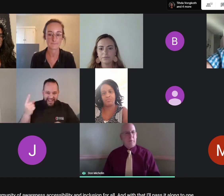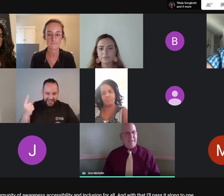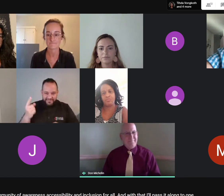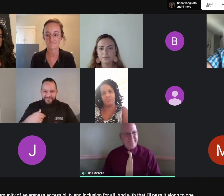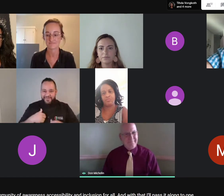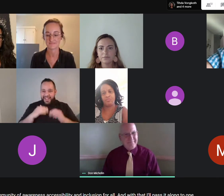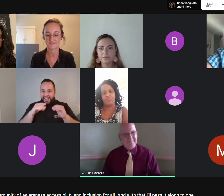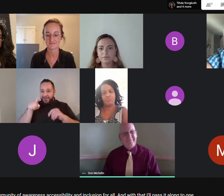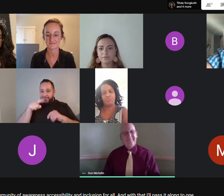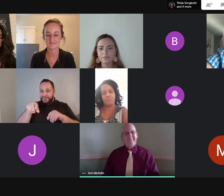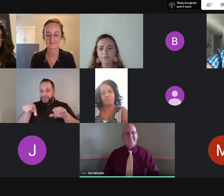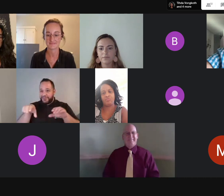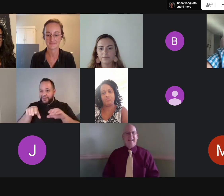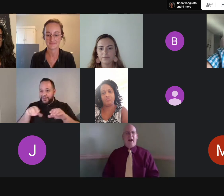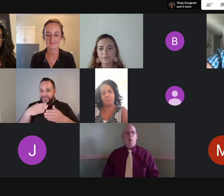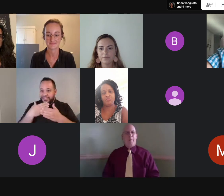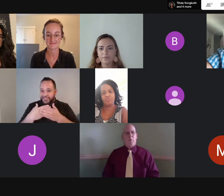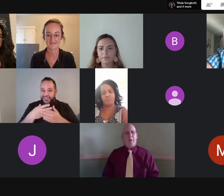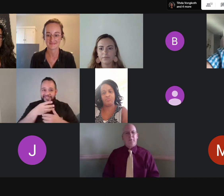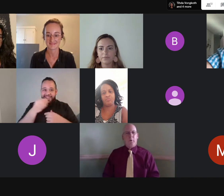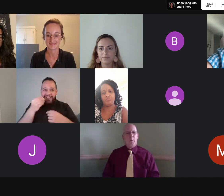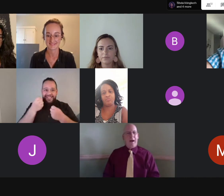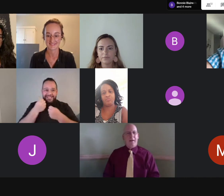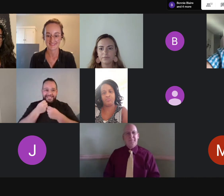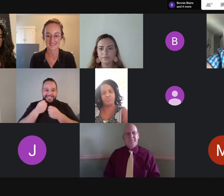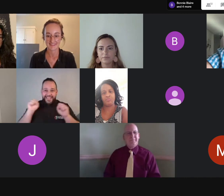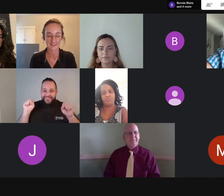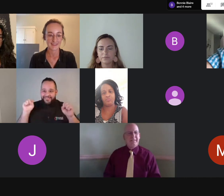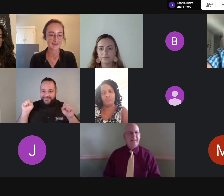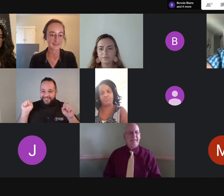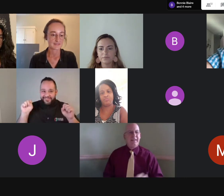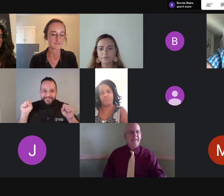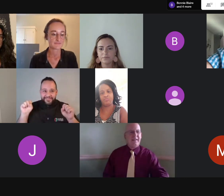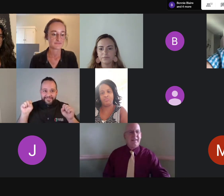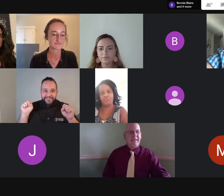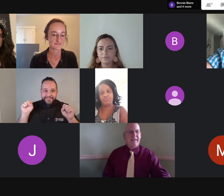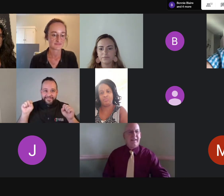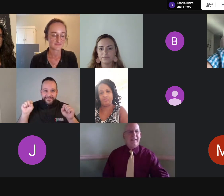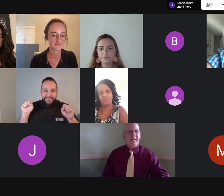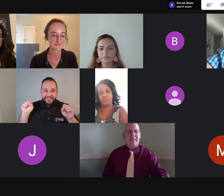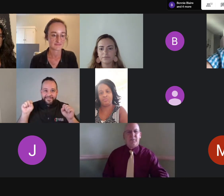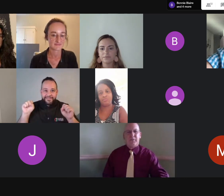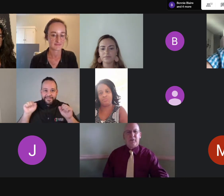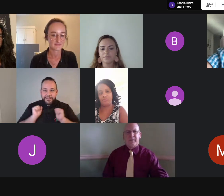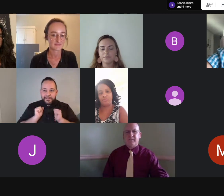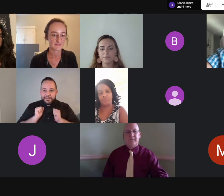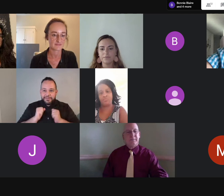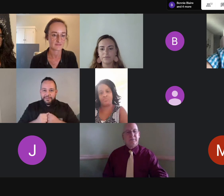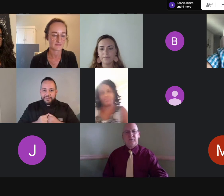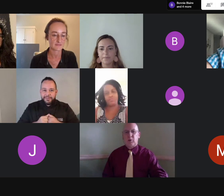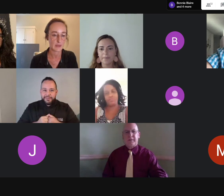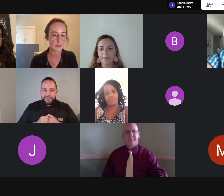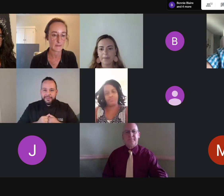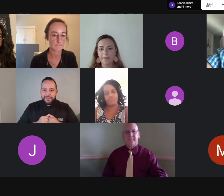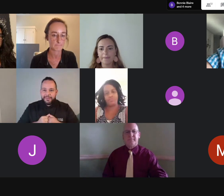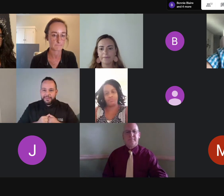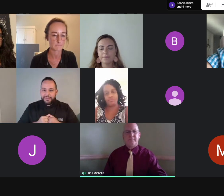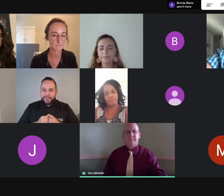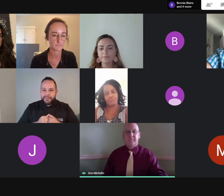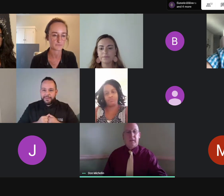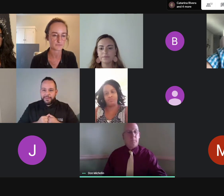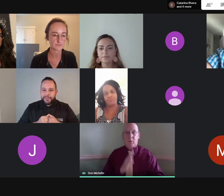Good afternoon, everyone. Oh, I hope everyone's doing well. One of the challenges that I have for the Google Meet